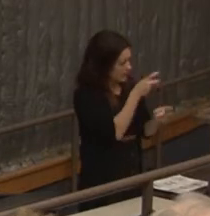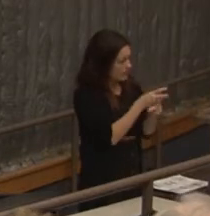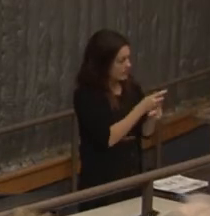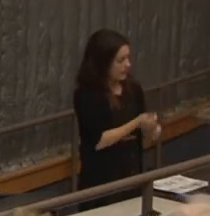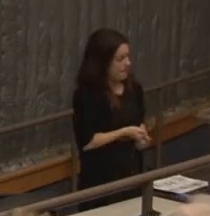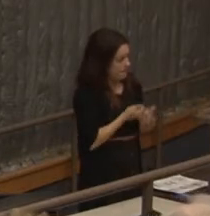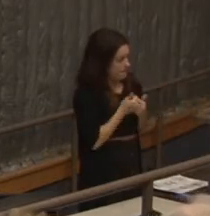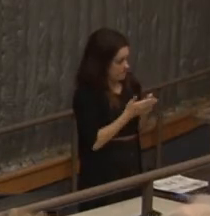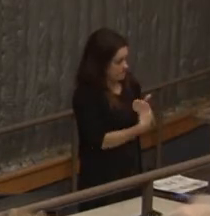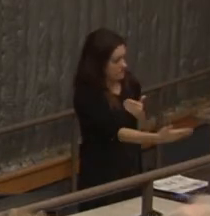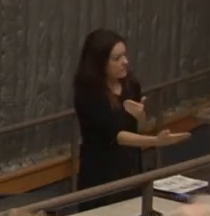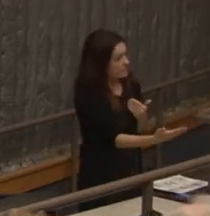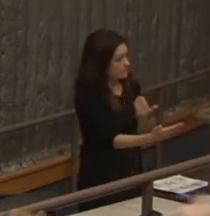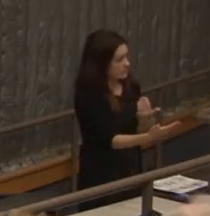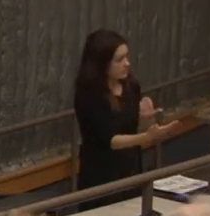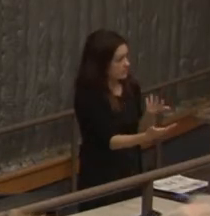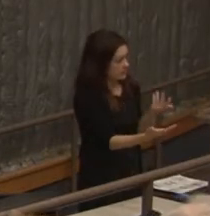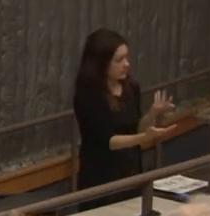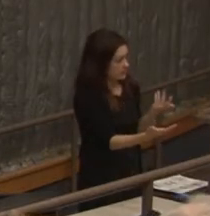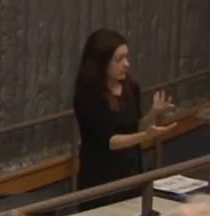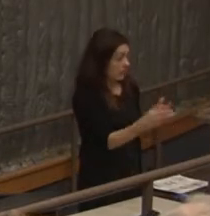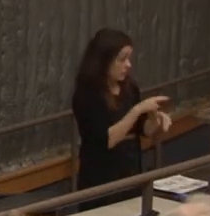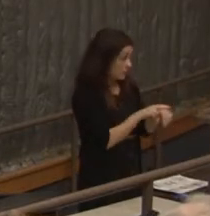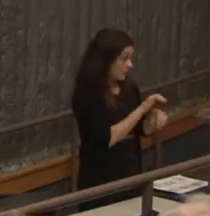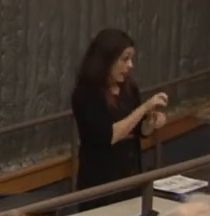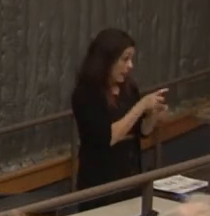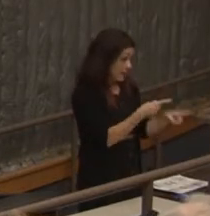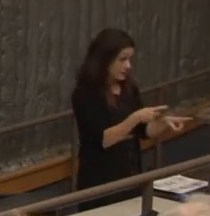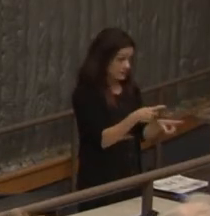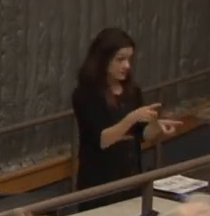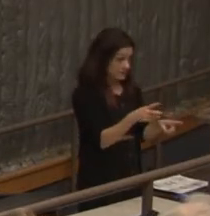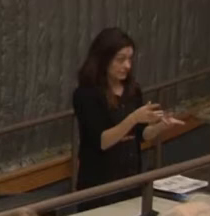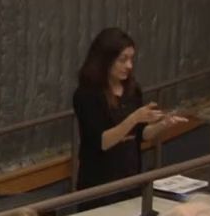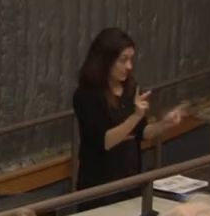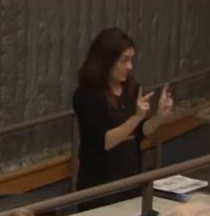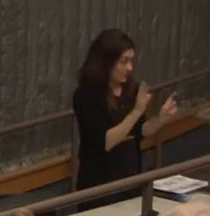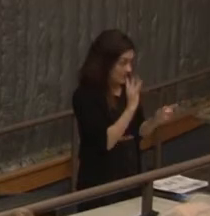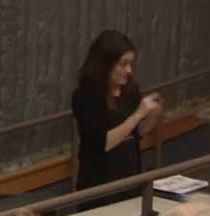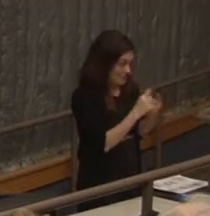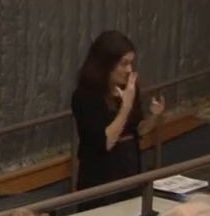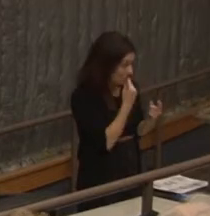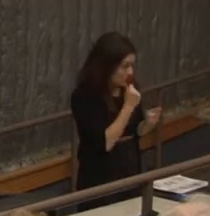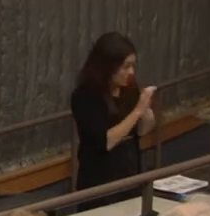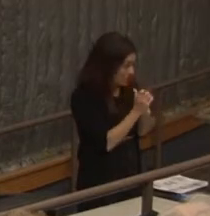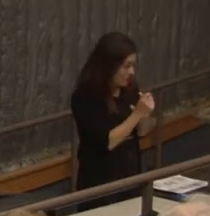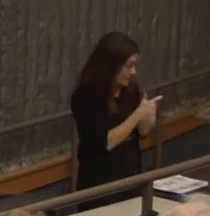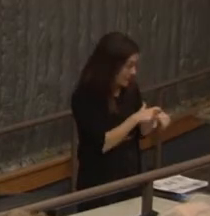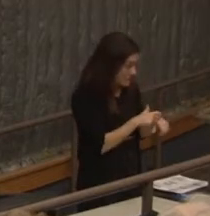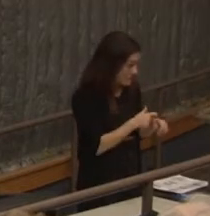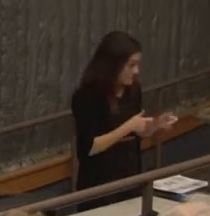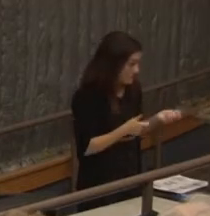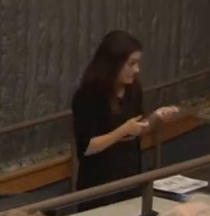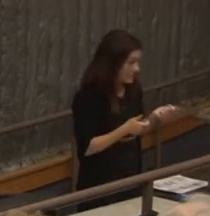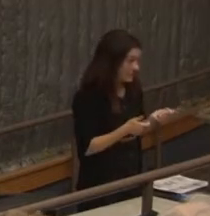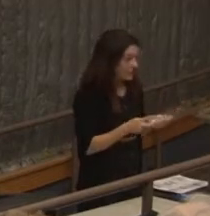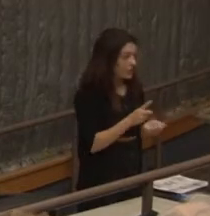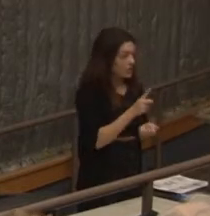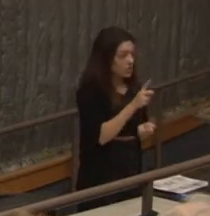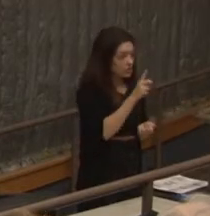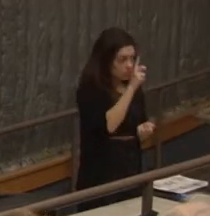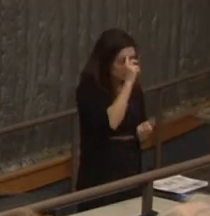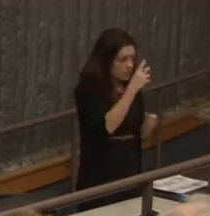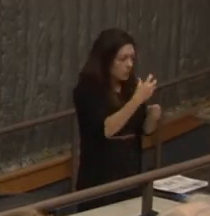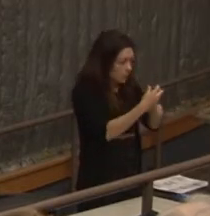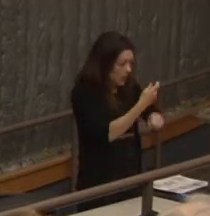it alive? And of course, that's happened. I mean, the Germans won a partial